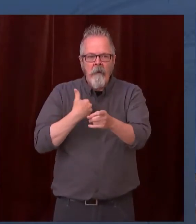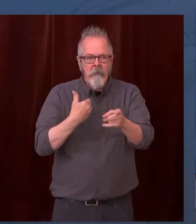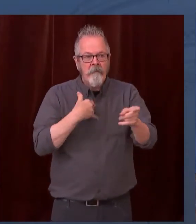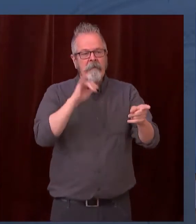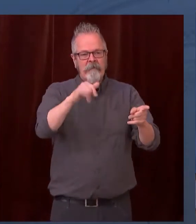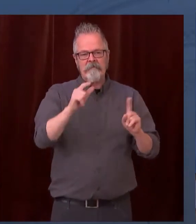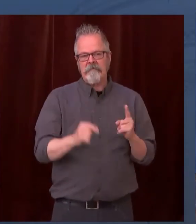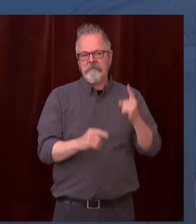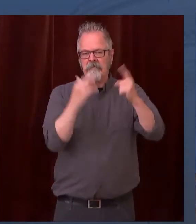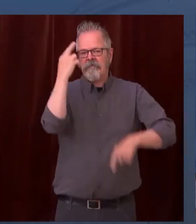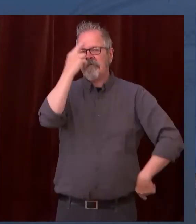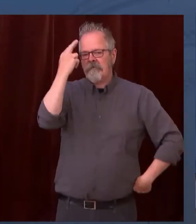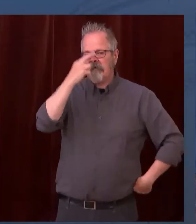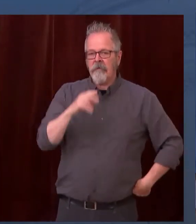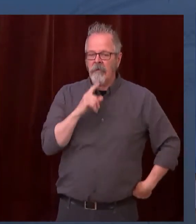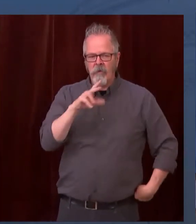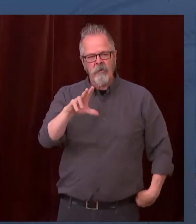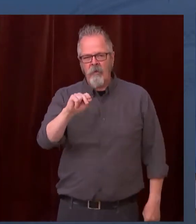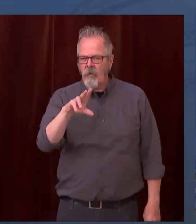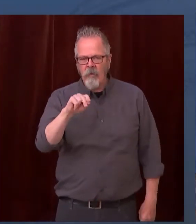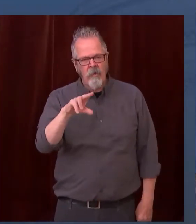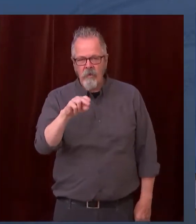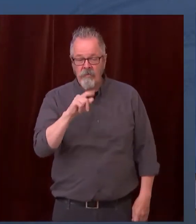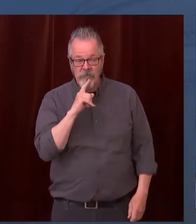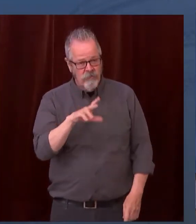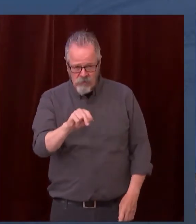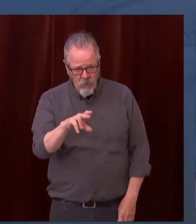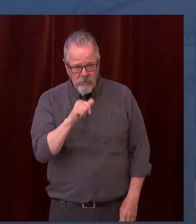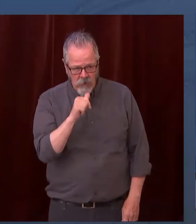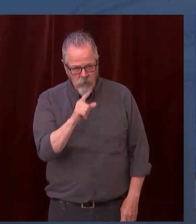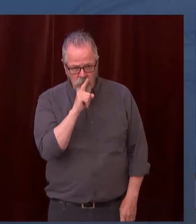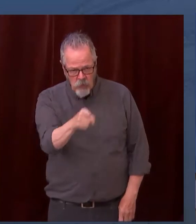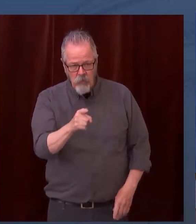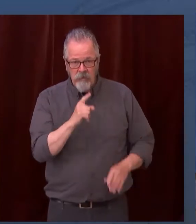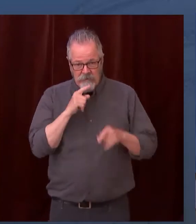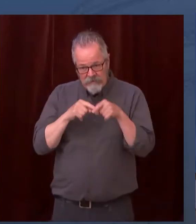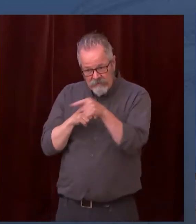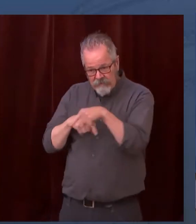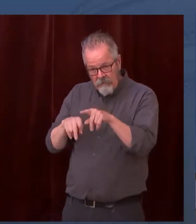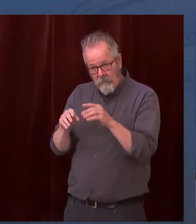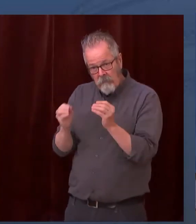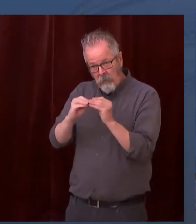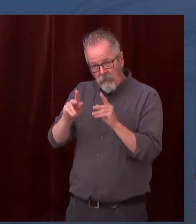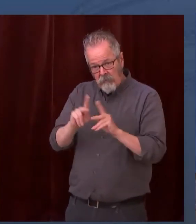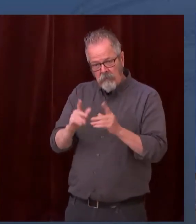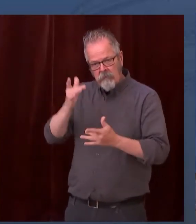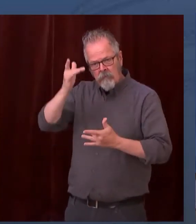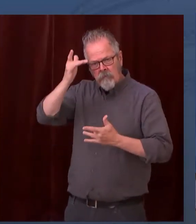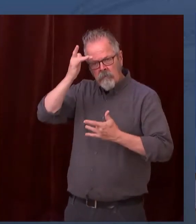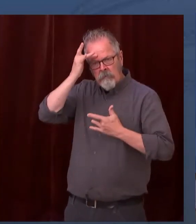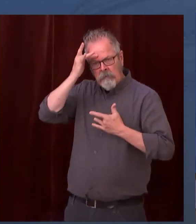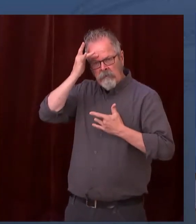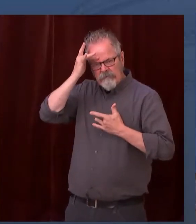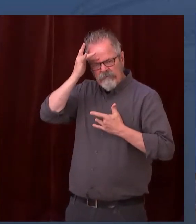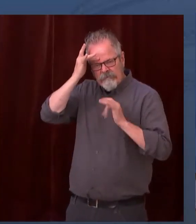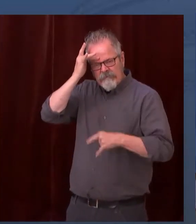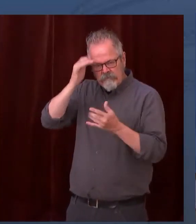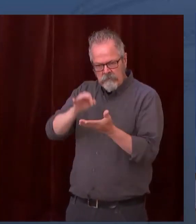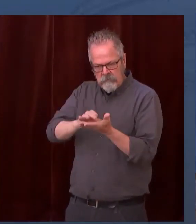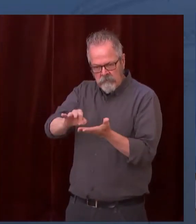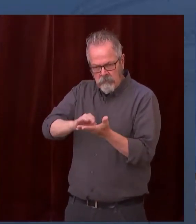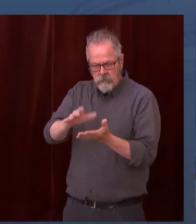This increasing virus transmission is seen in the number of new cases, in the percentage of positive test results, and the number